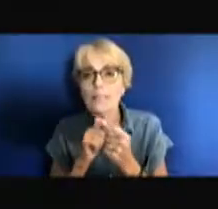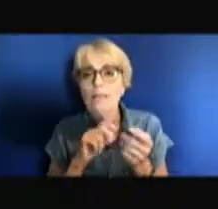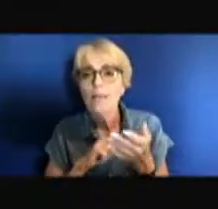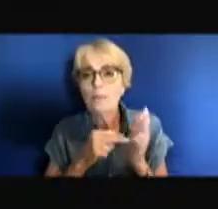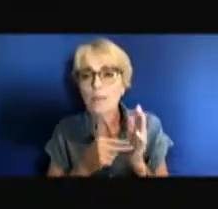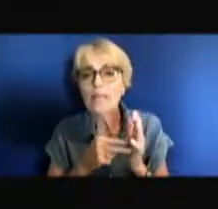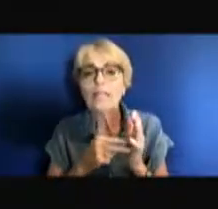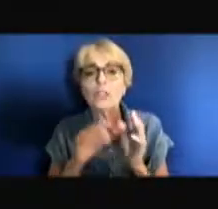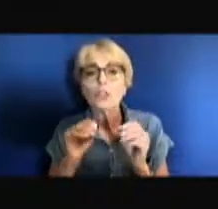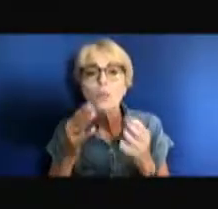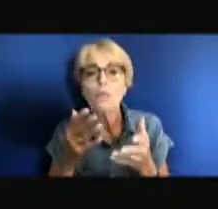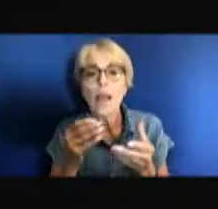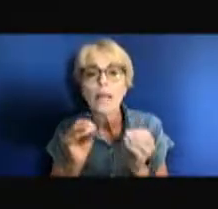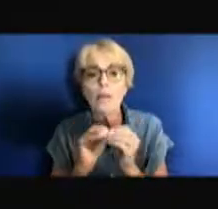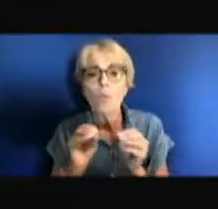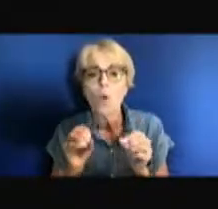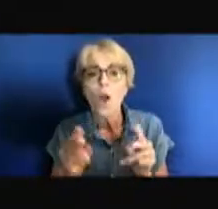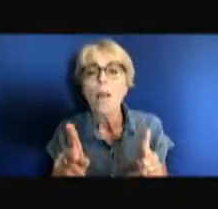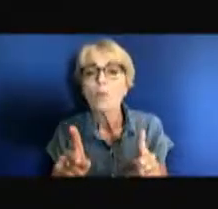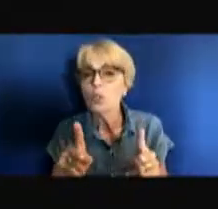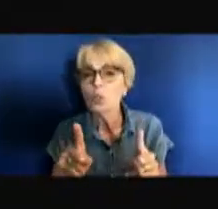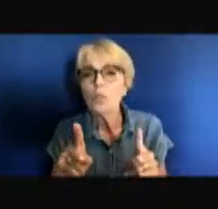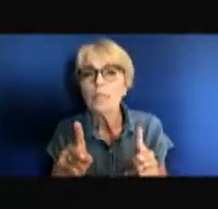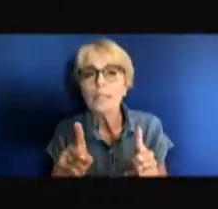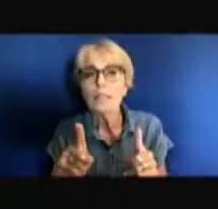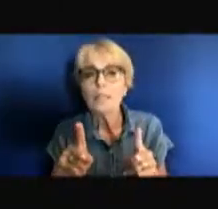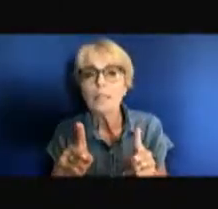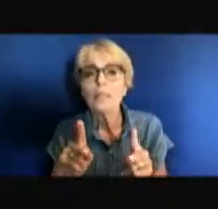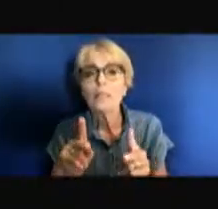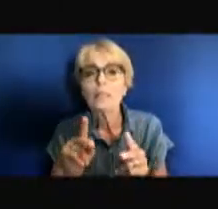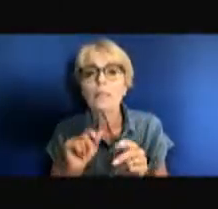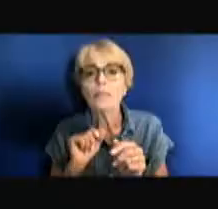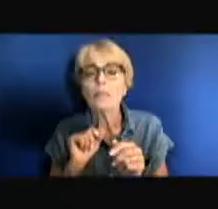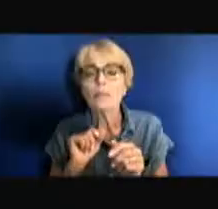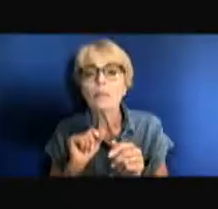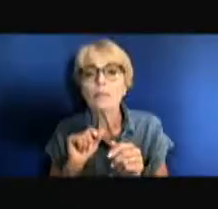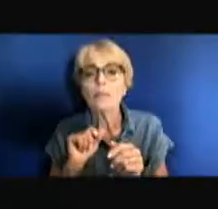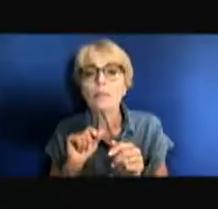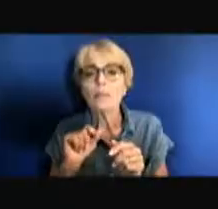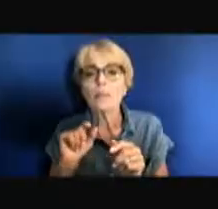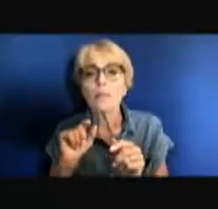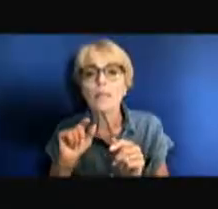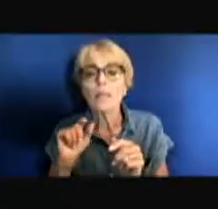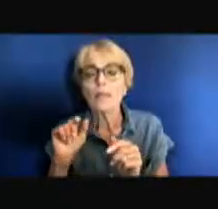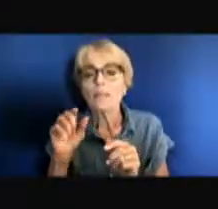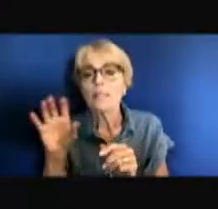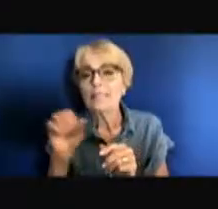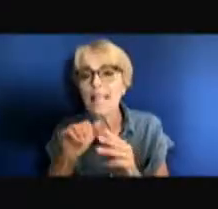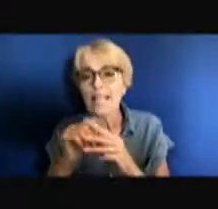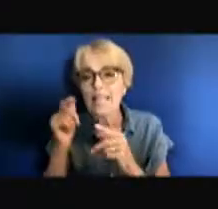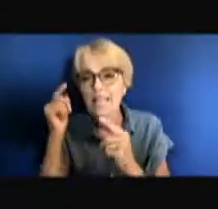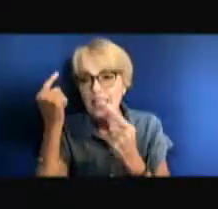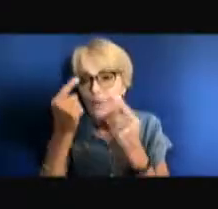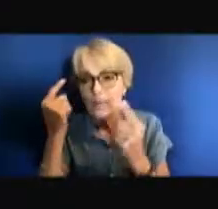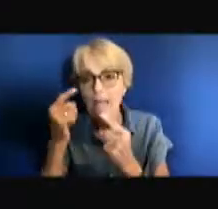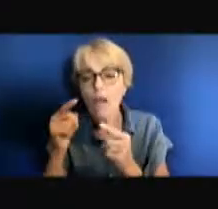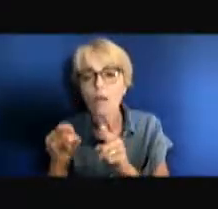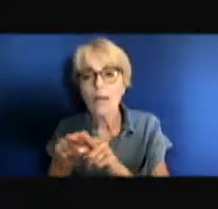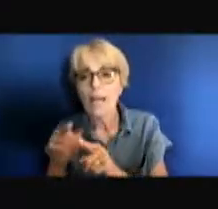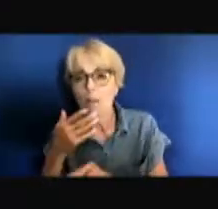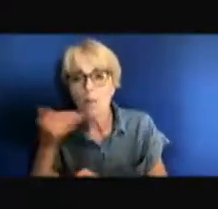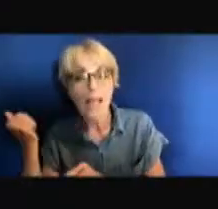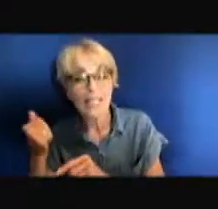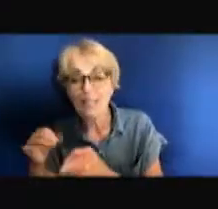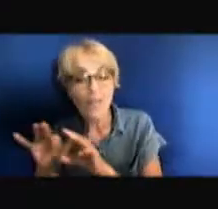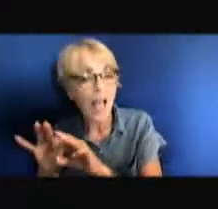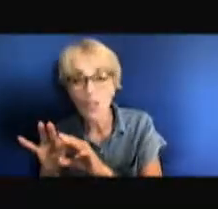opportunity to, it's not take into account those other considerations in the same way best value does, but to